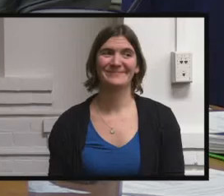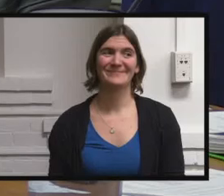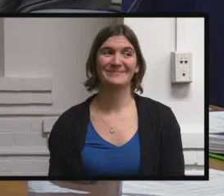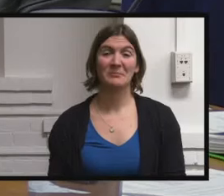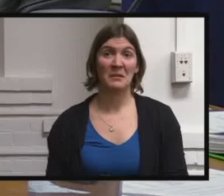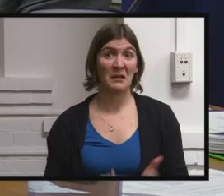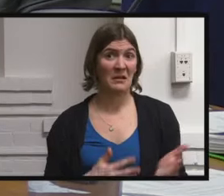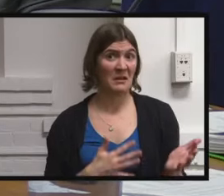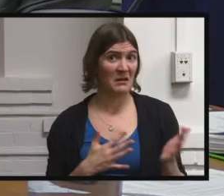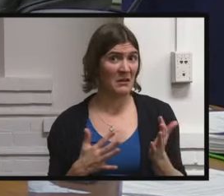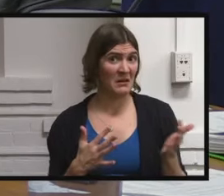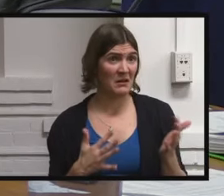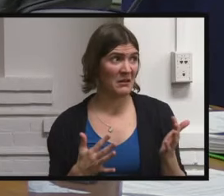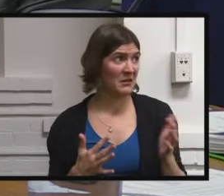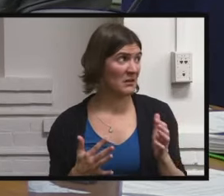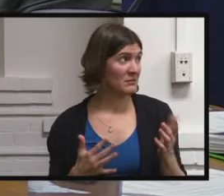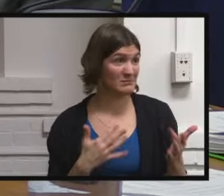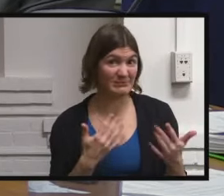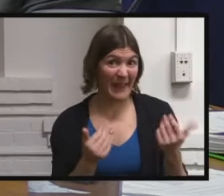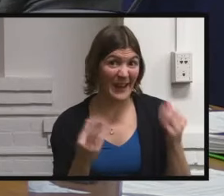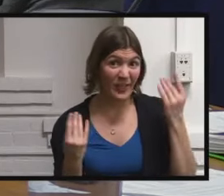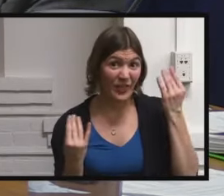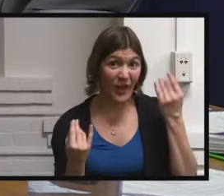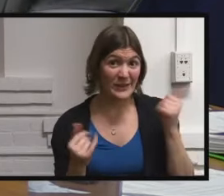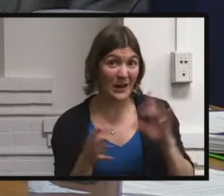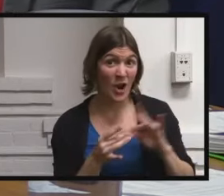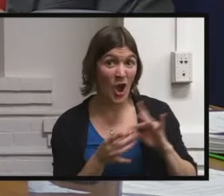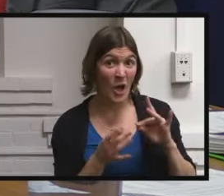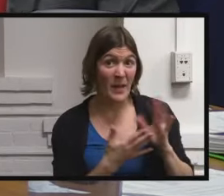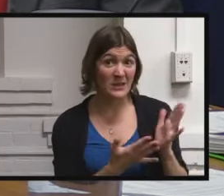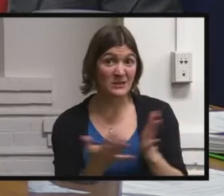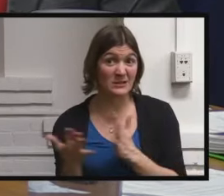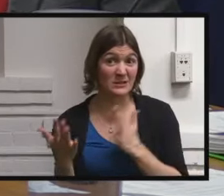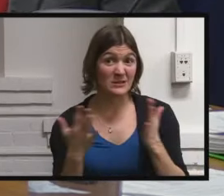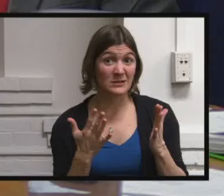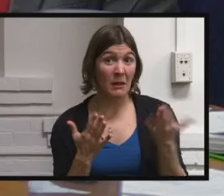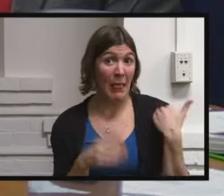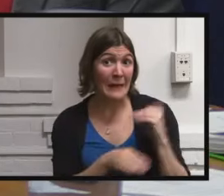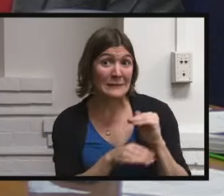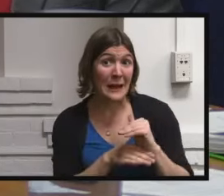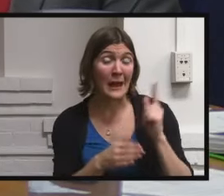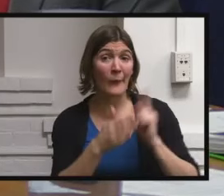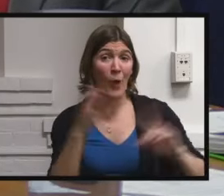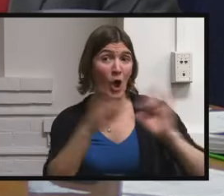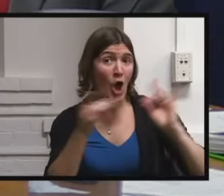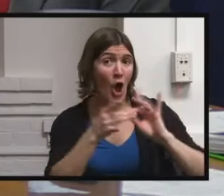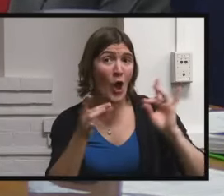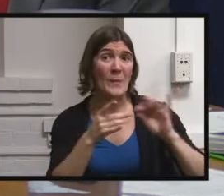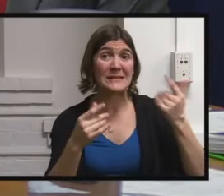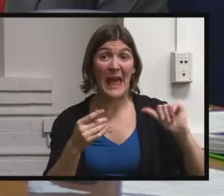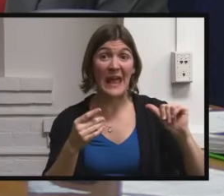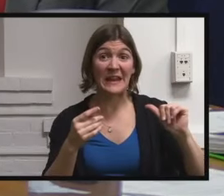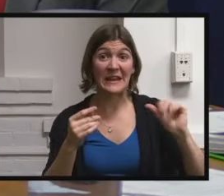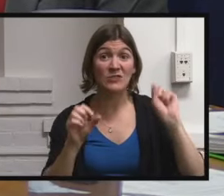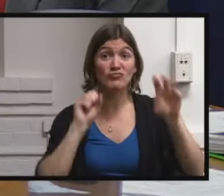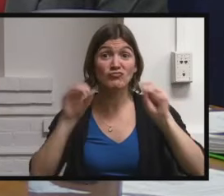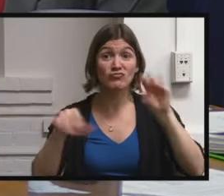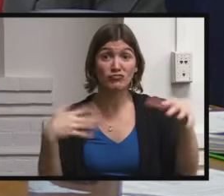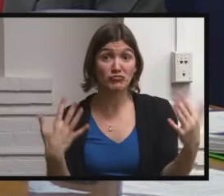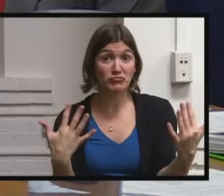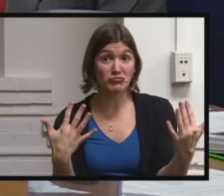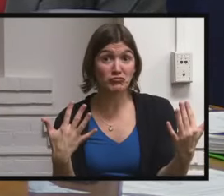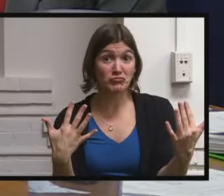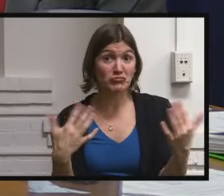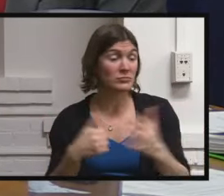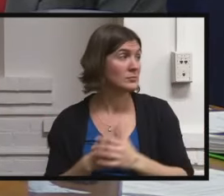I'm wondering if anybody's got any thoughts or comments about what we saw and heard last night that want to talk about in